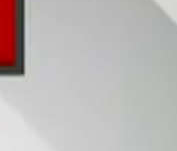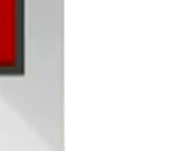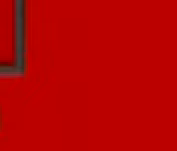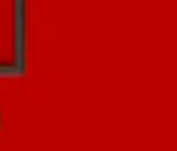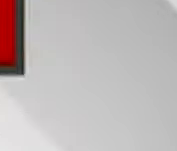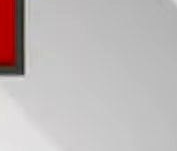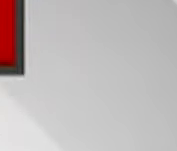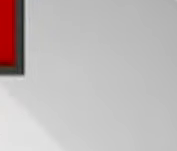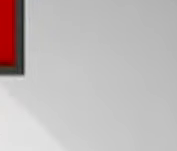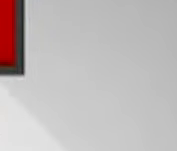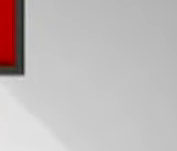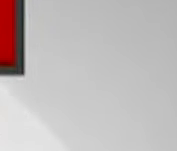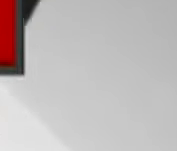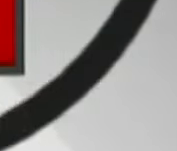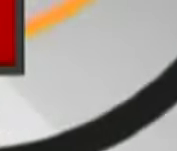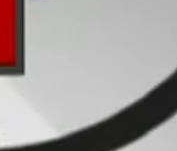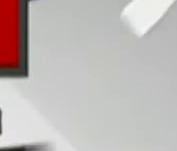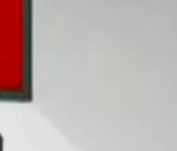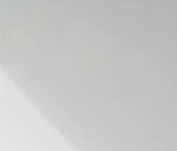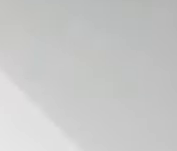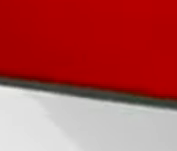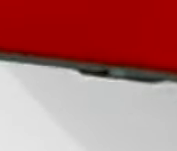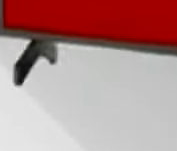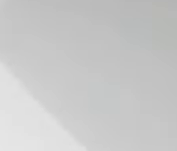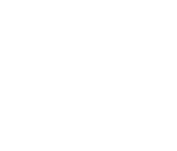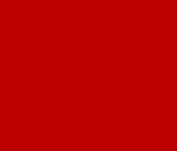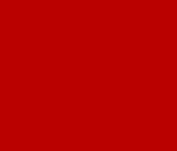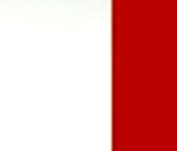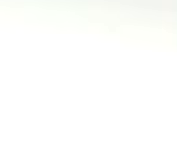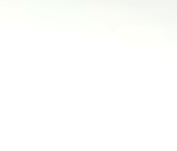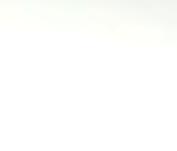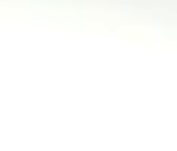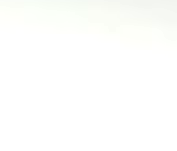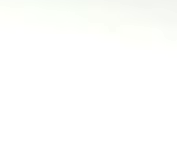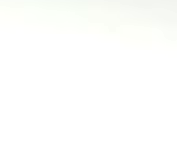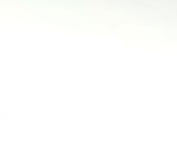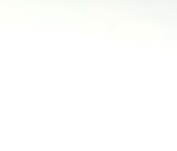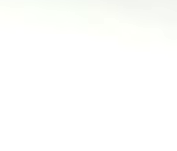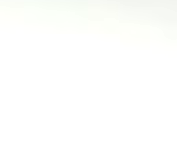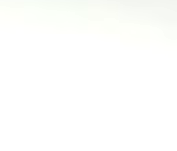Do you have a news story to share with KBC? Get in touch swiftly on email